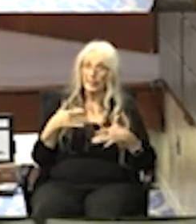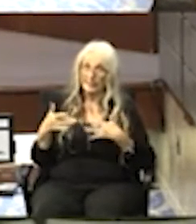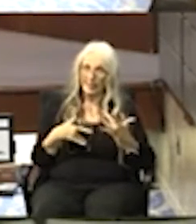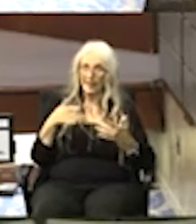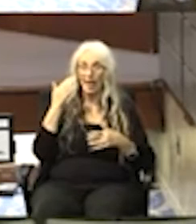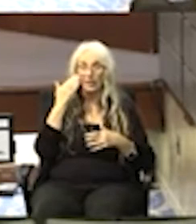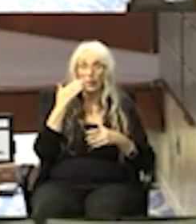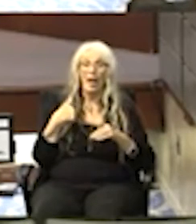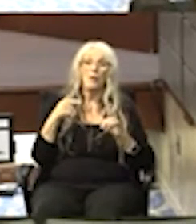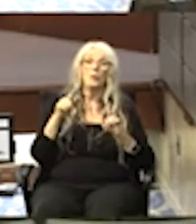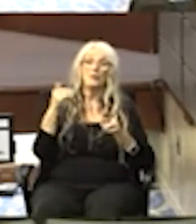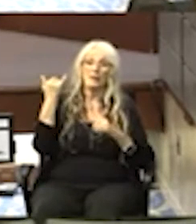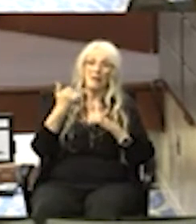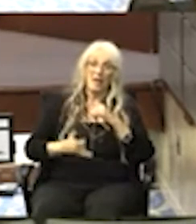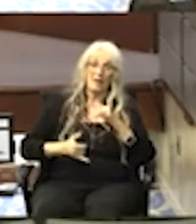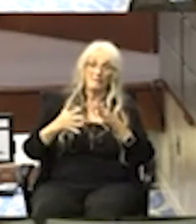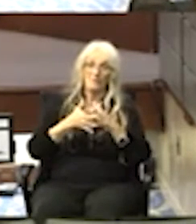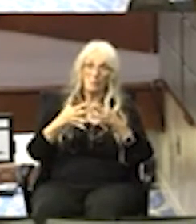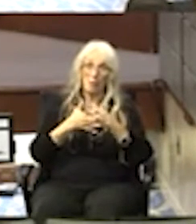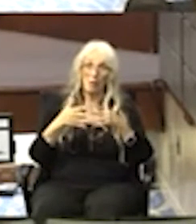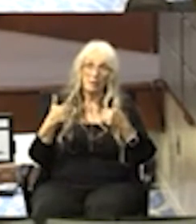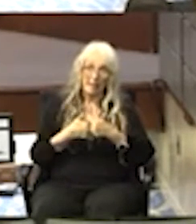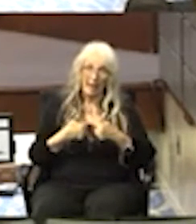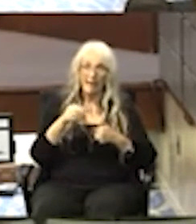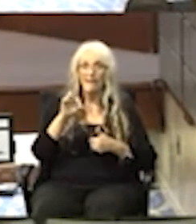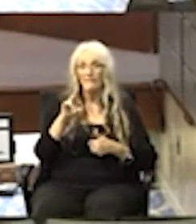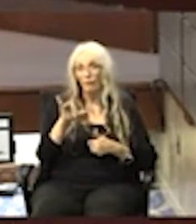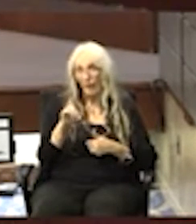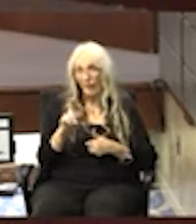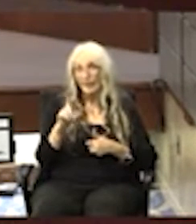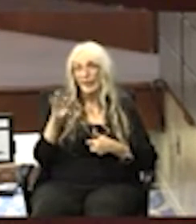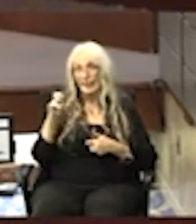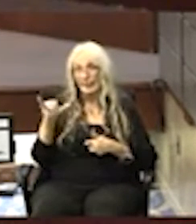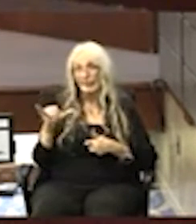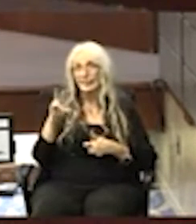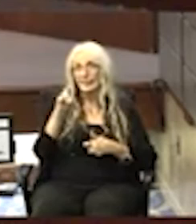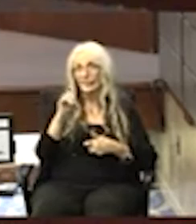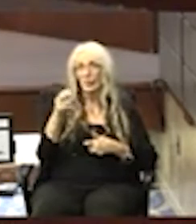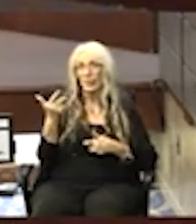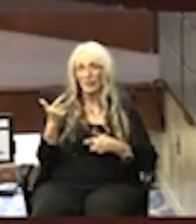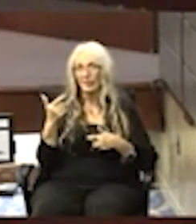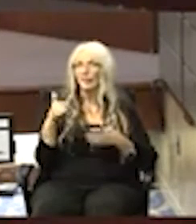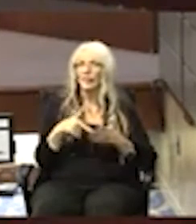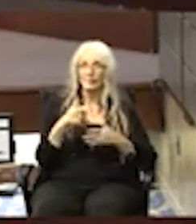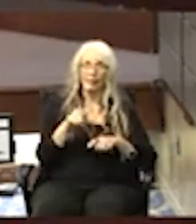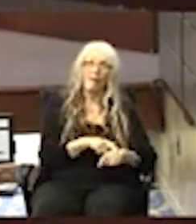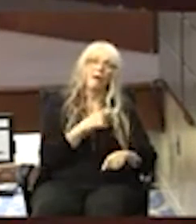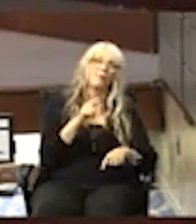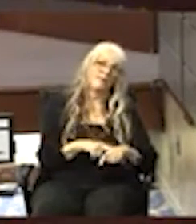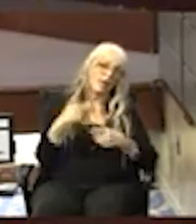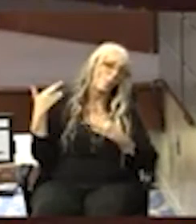know I went to the last football game there at Floyd Casey in December 2013. So this is a long time coming